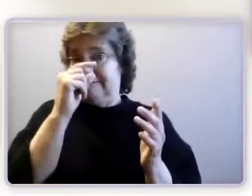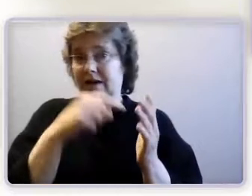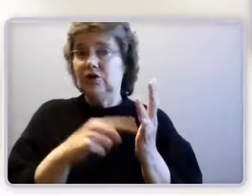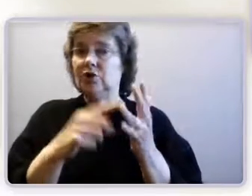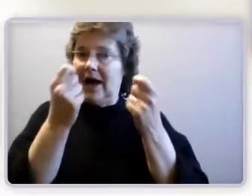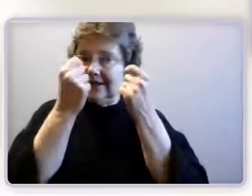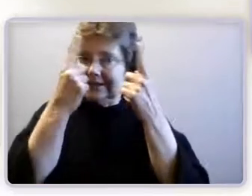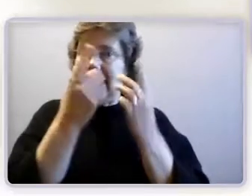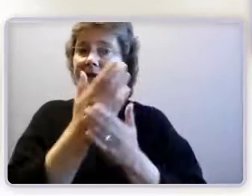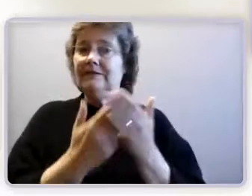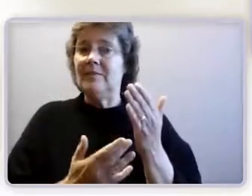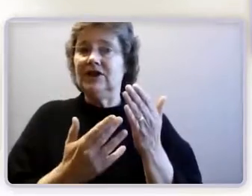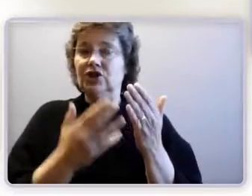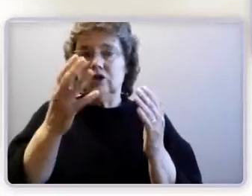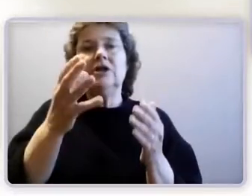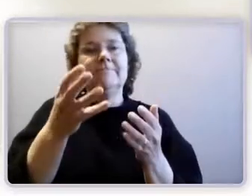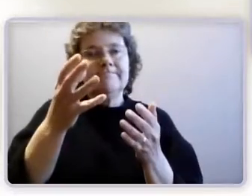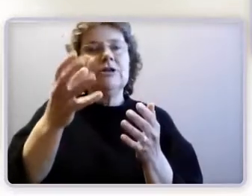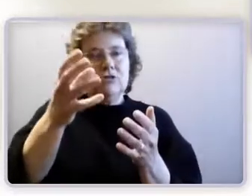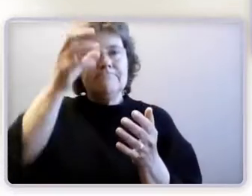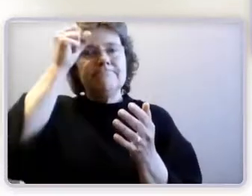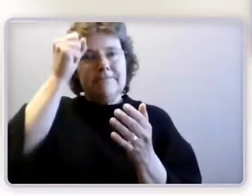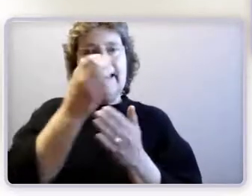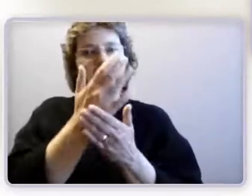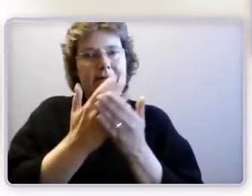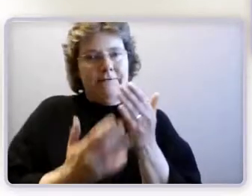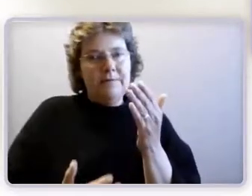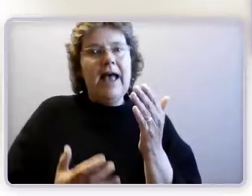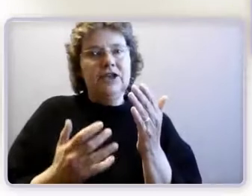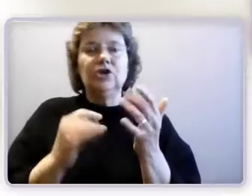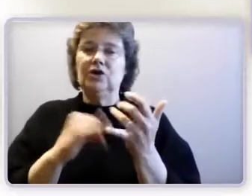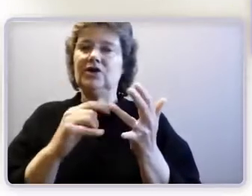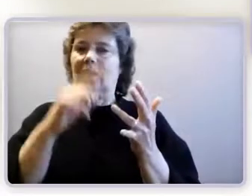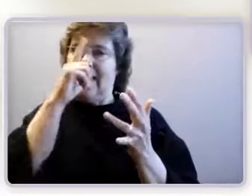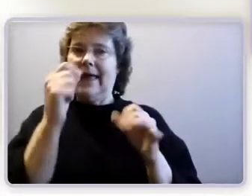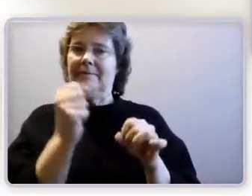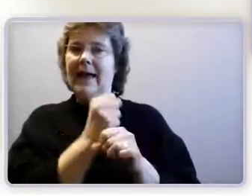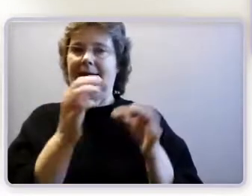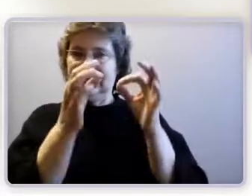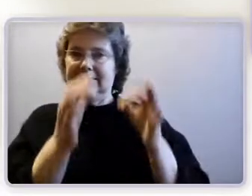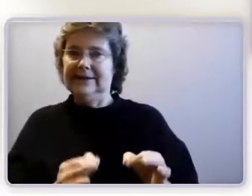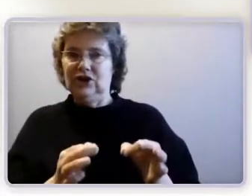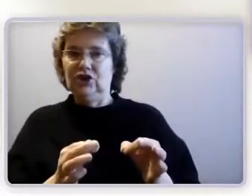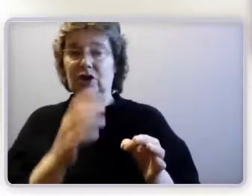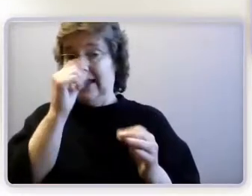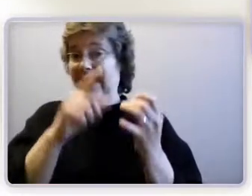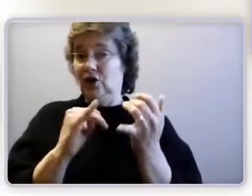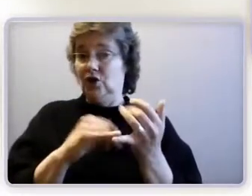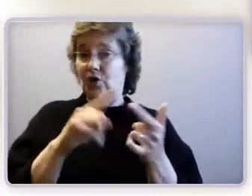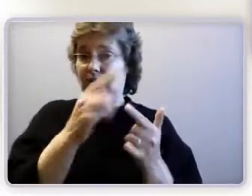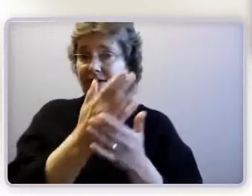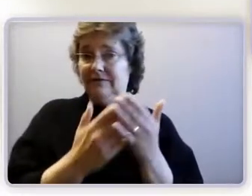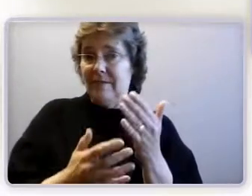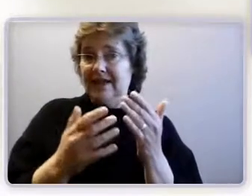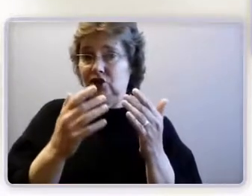information to the extent necessary, to make a decision, to use it, to synthesize it, to turn the information around, to